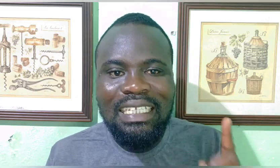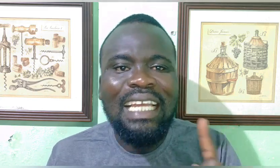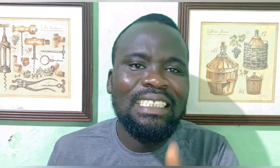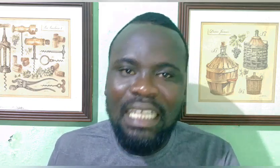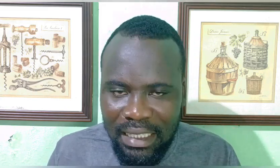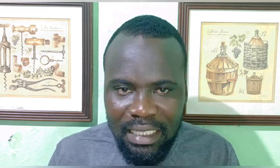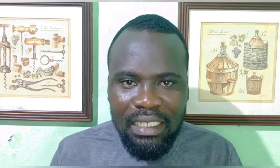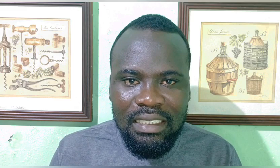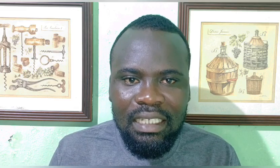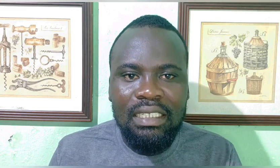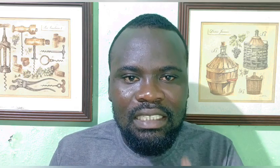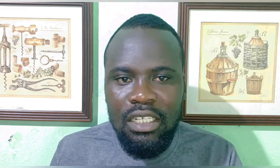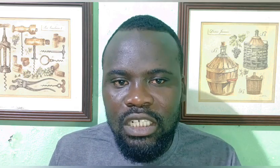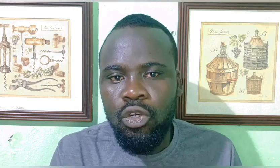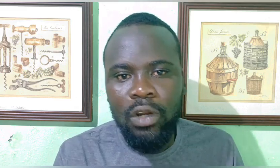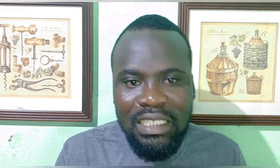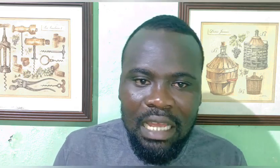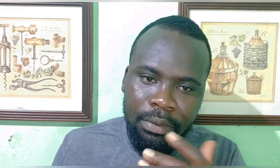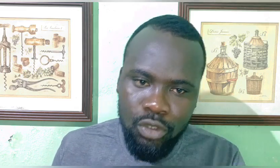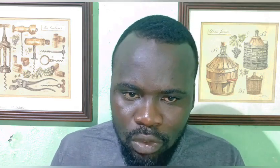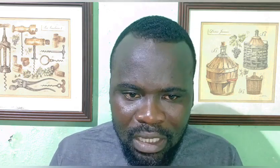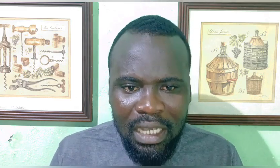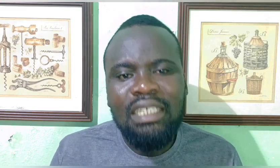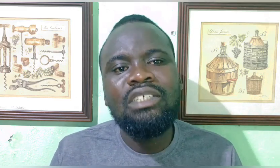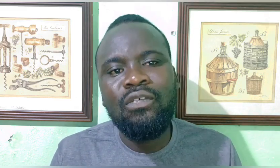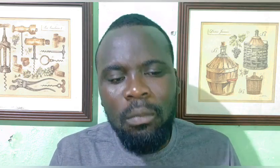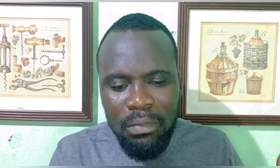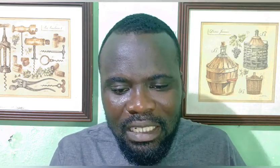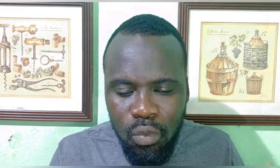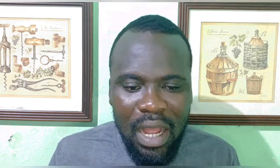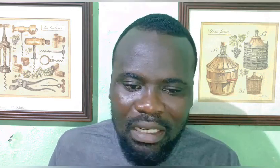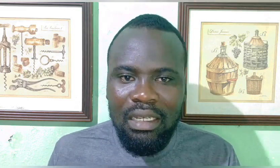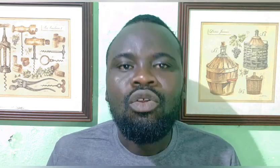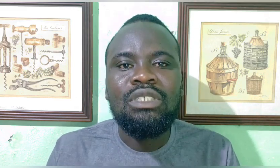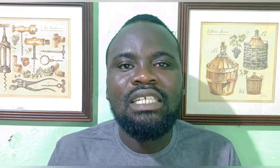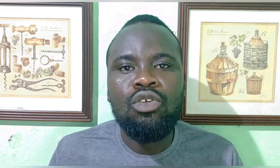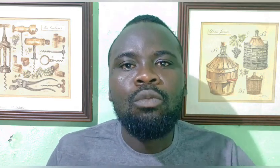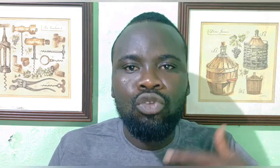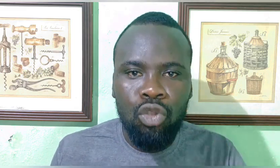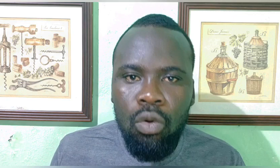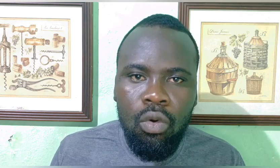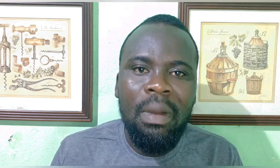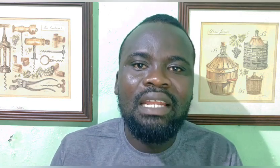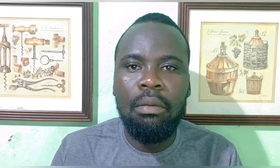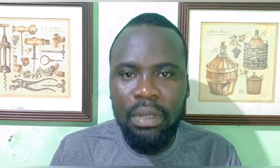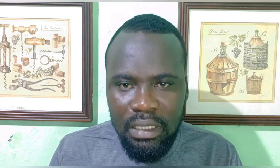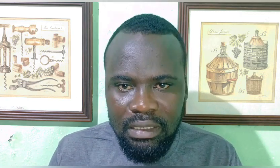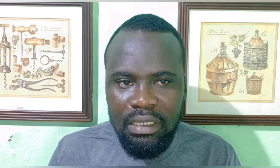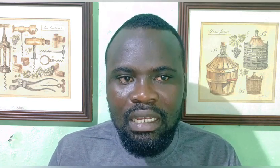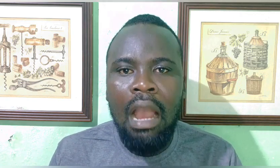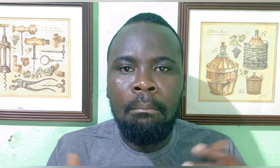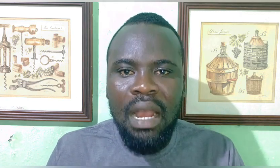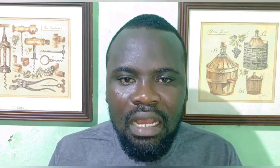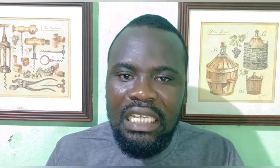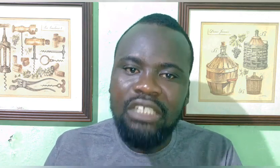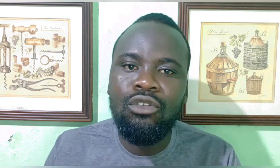in 1990. She said Dirigent Rollins are Bresso. Indeed from the one no shall say some motong or mine companies.